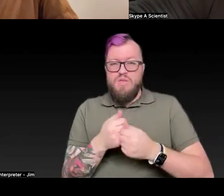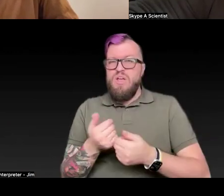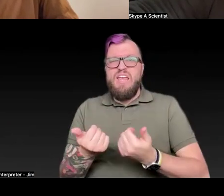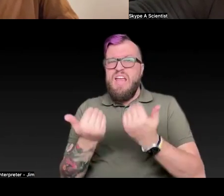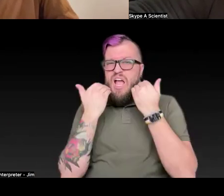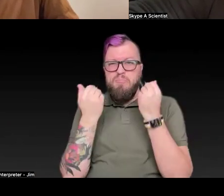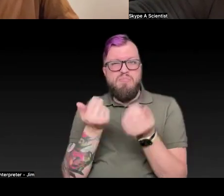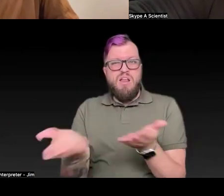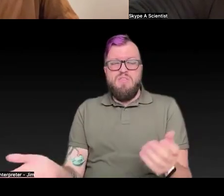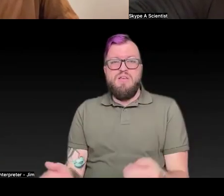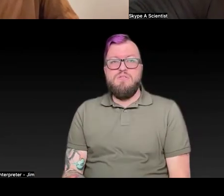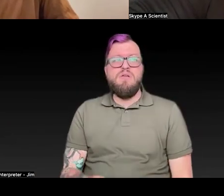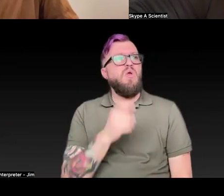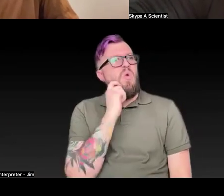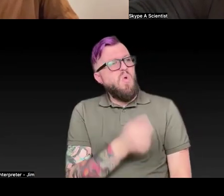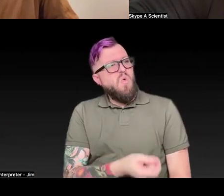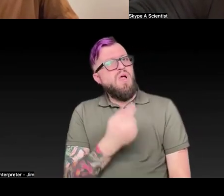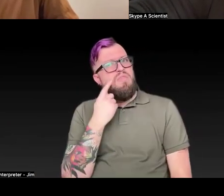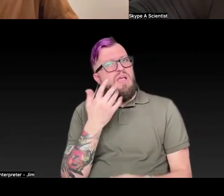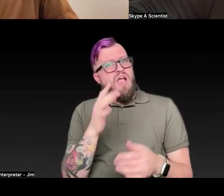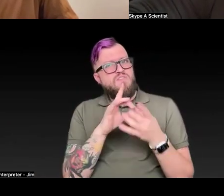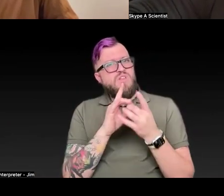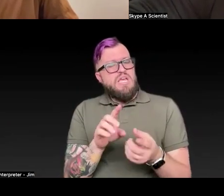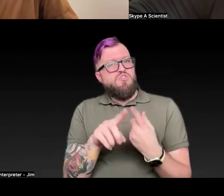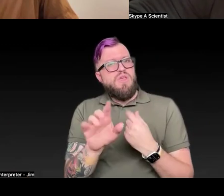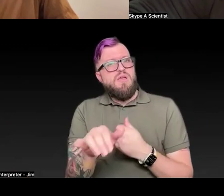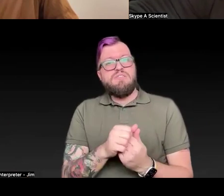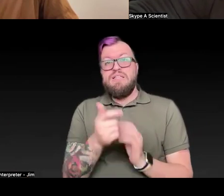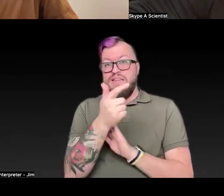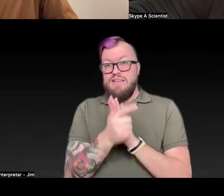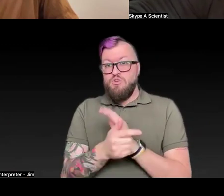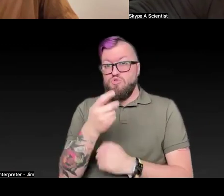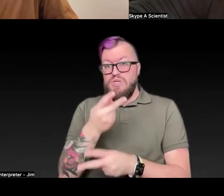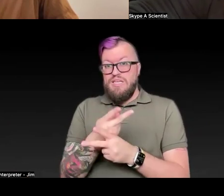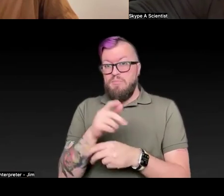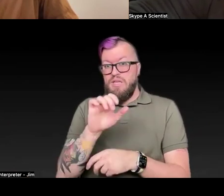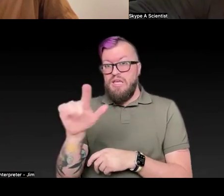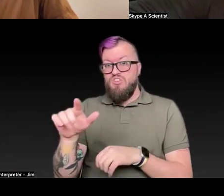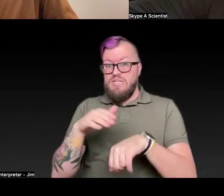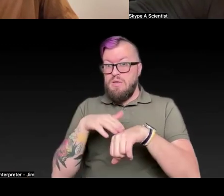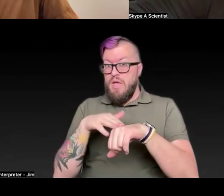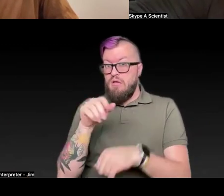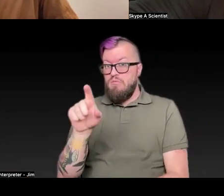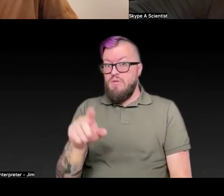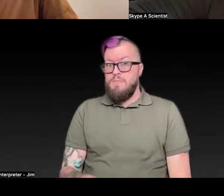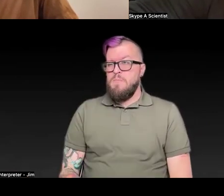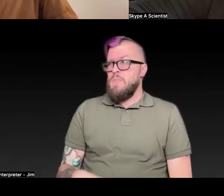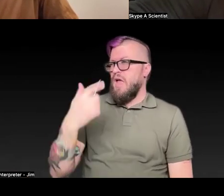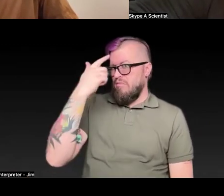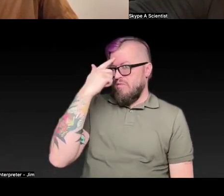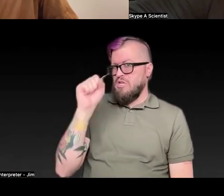anything. Cool. I think somewhat related to that. Is it legal to keep an eel as a pet? As far as I